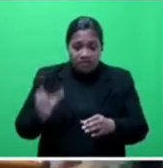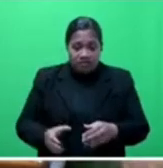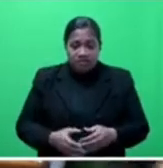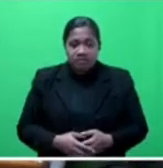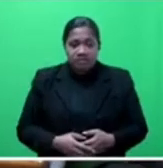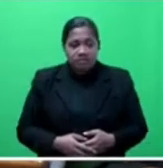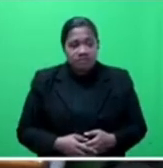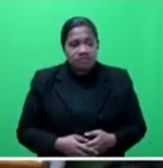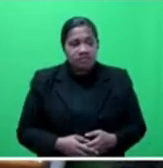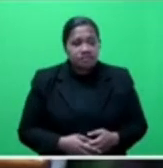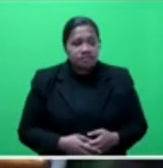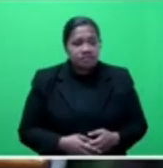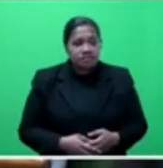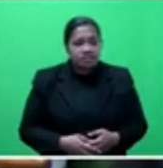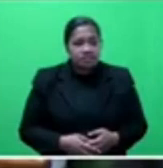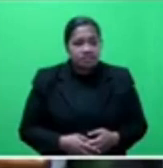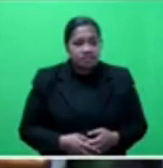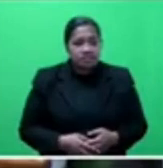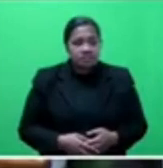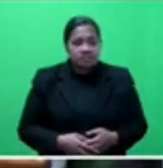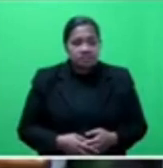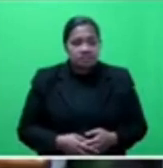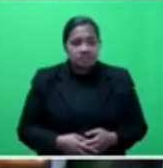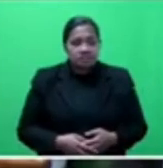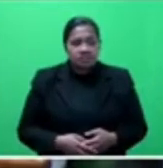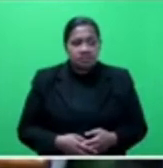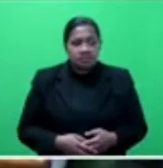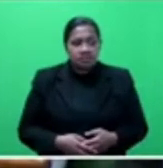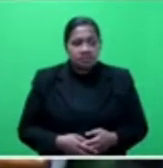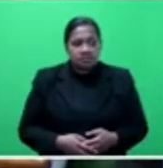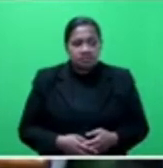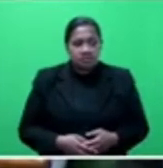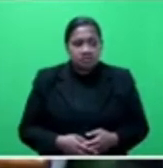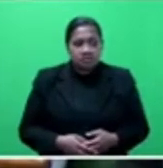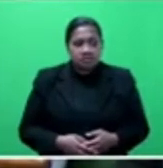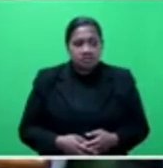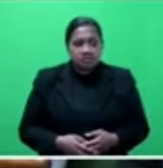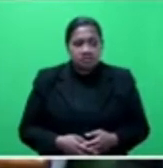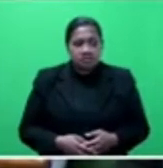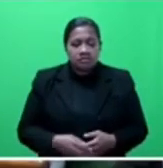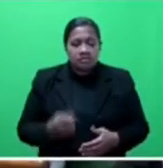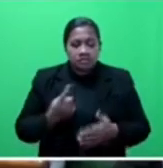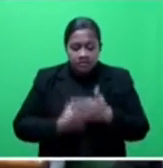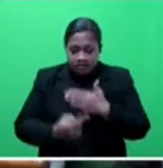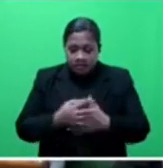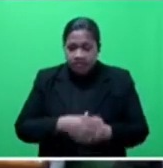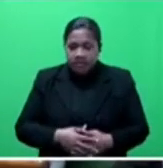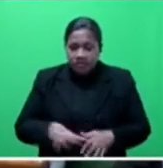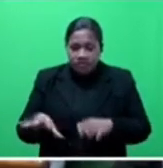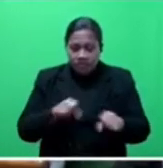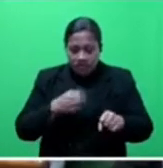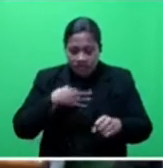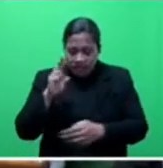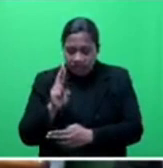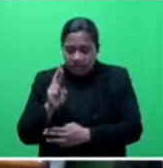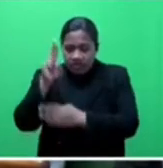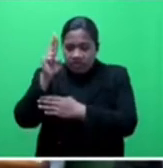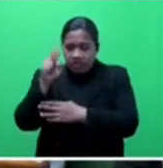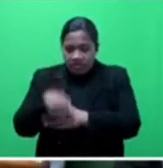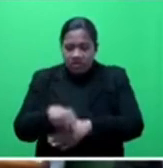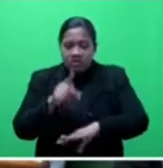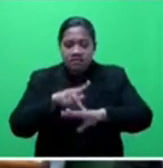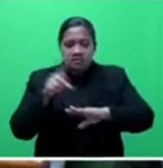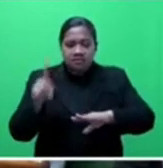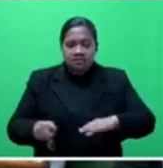led by provincialism led to my voters being robbed of my representation of their interests in Parliament,